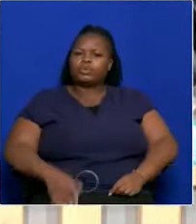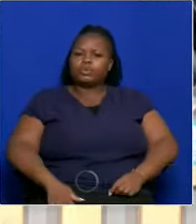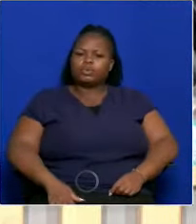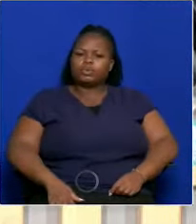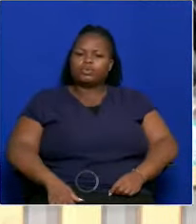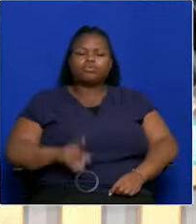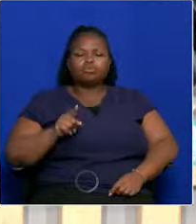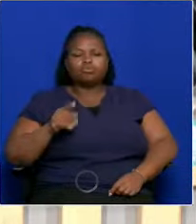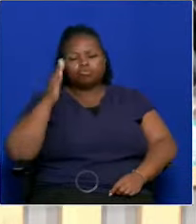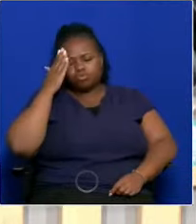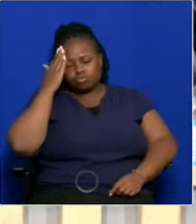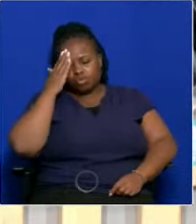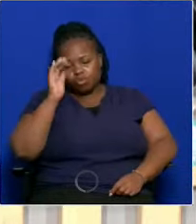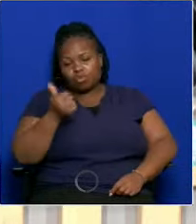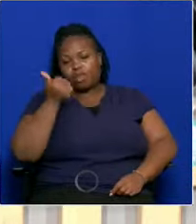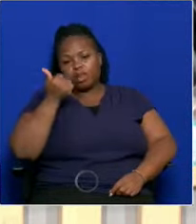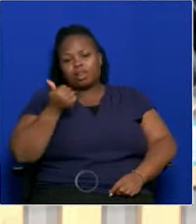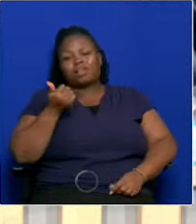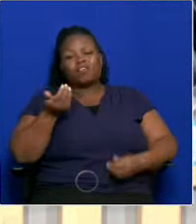the divisions